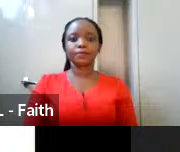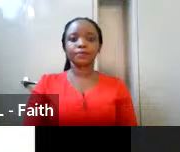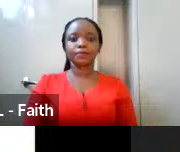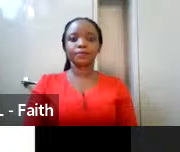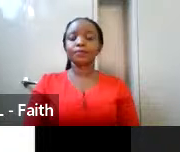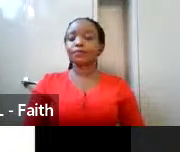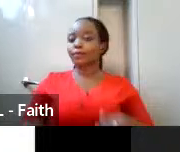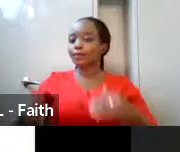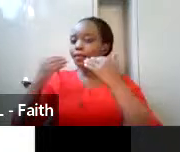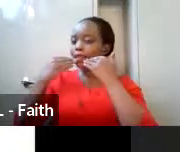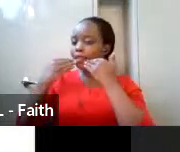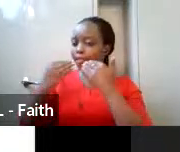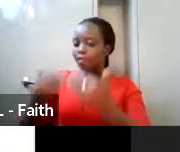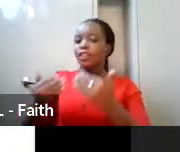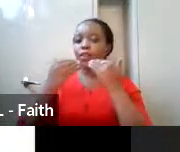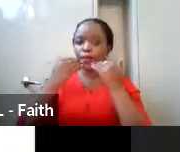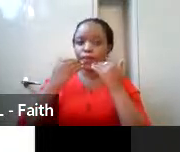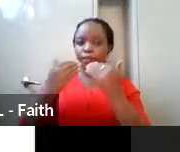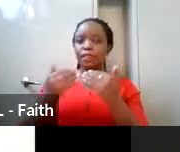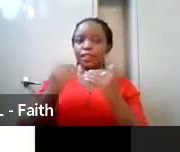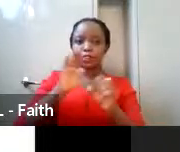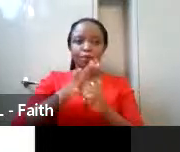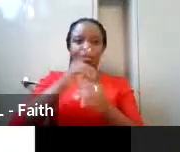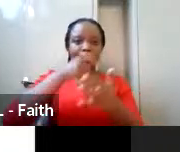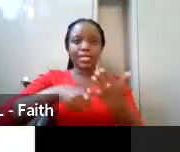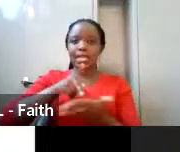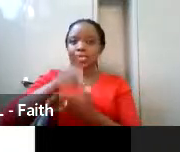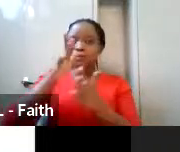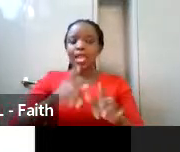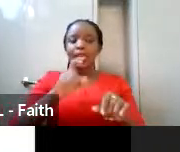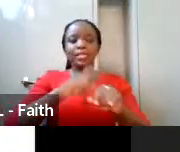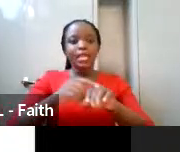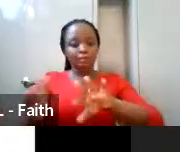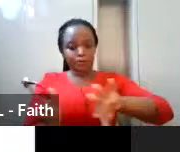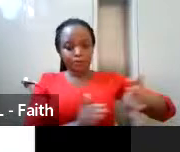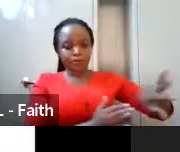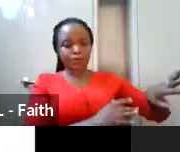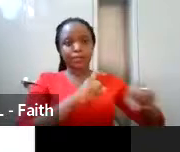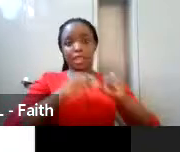Thank you. Our dear taxpayers. As we proceed, we have